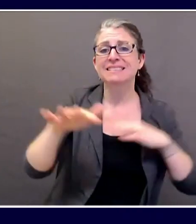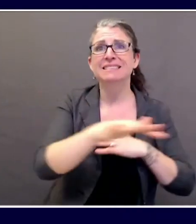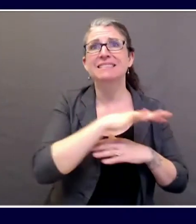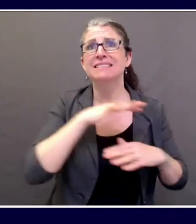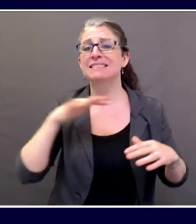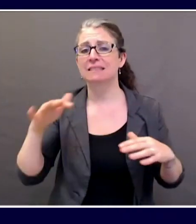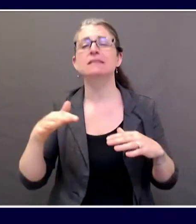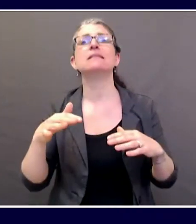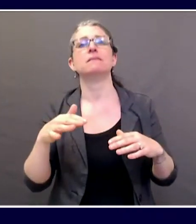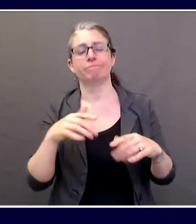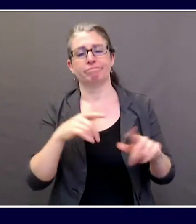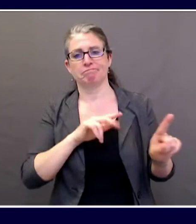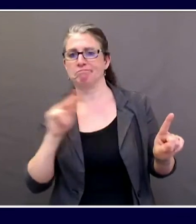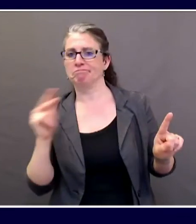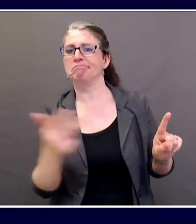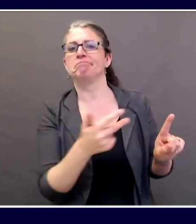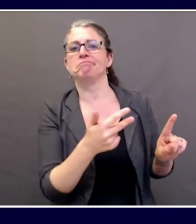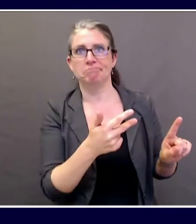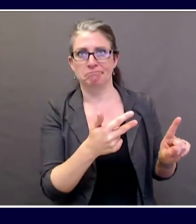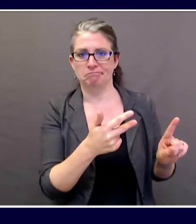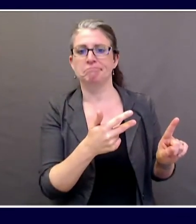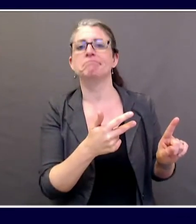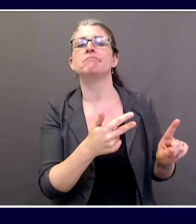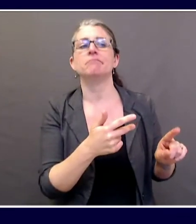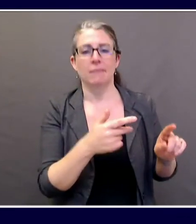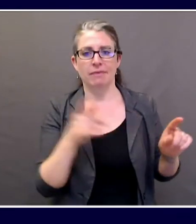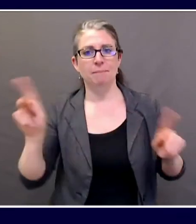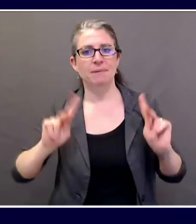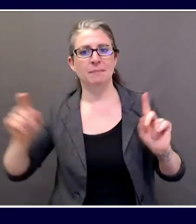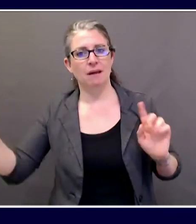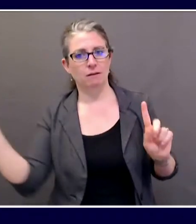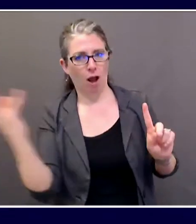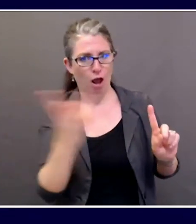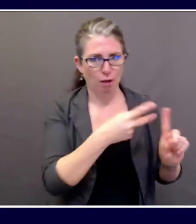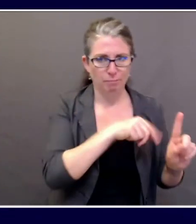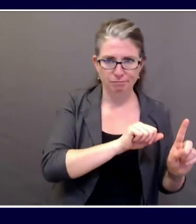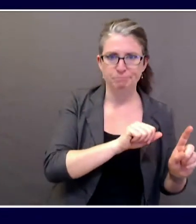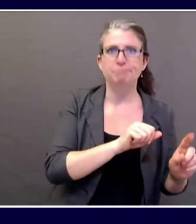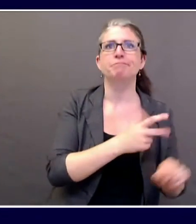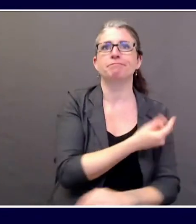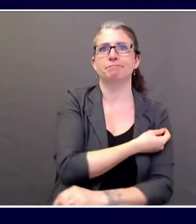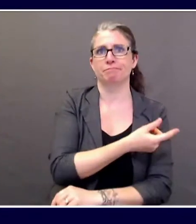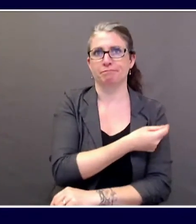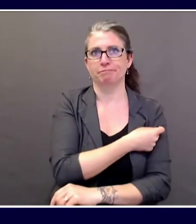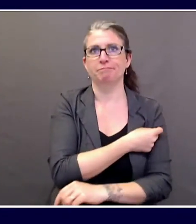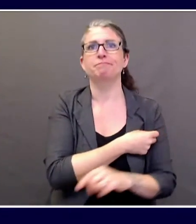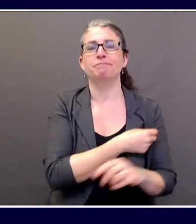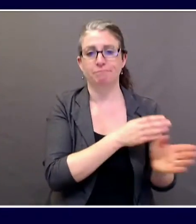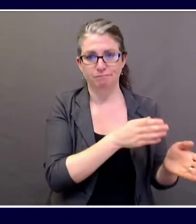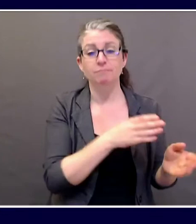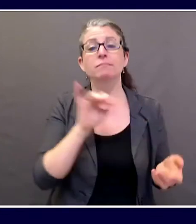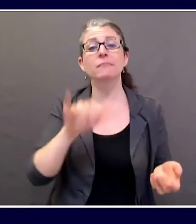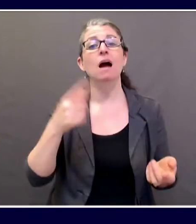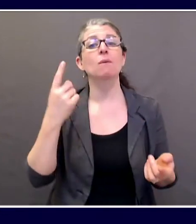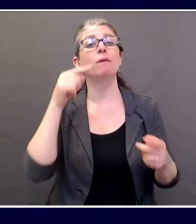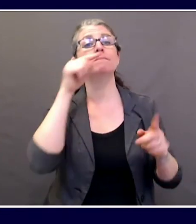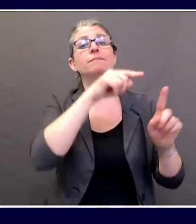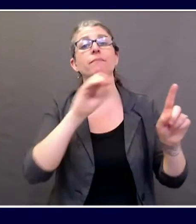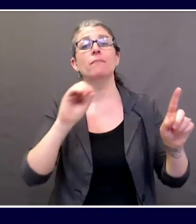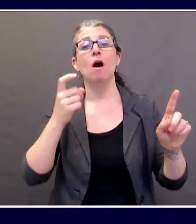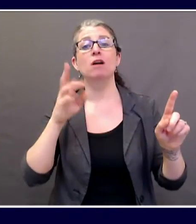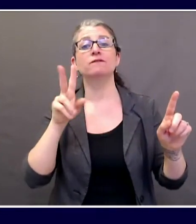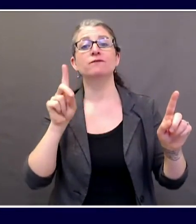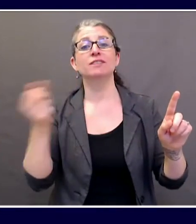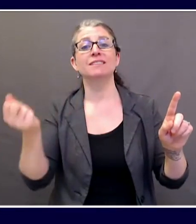week, and then in Windham, and then down to Biddeford. So those are areas of the state where we know there is demand and there may not be